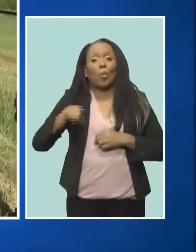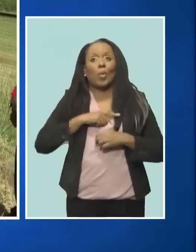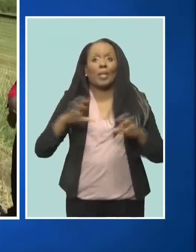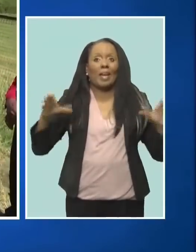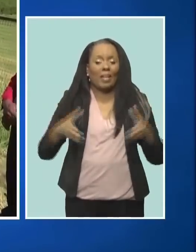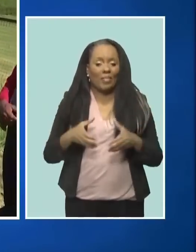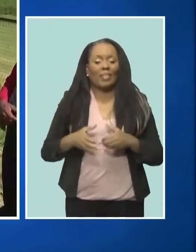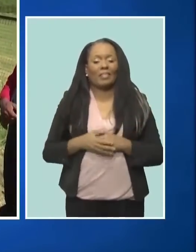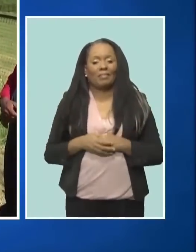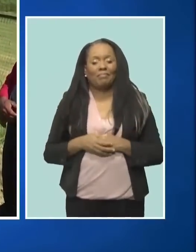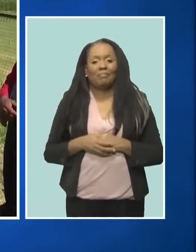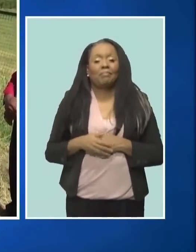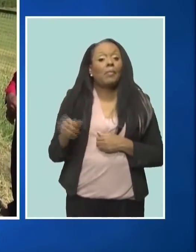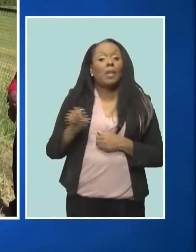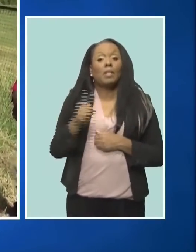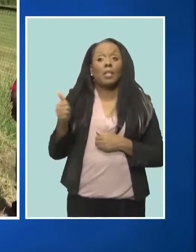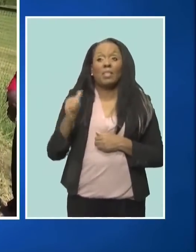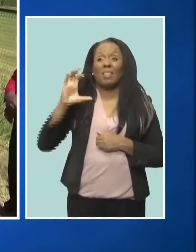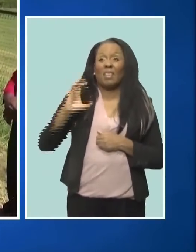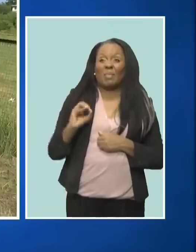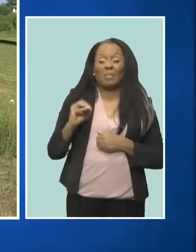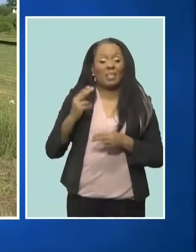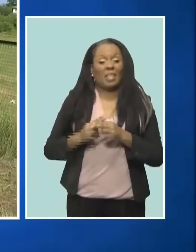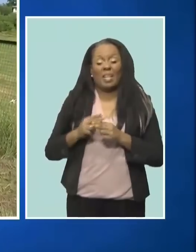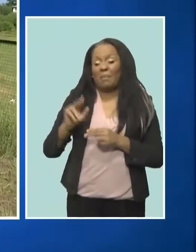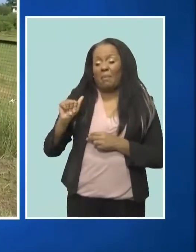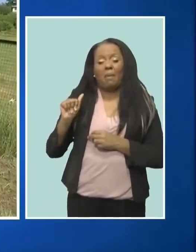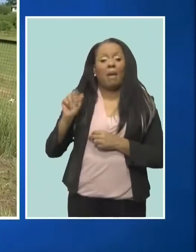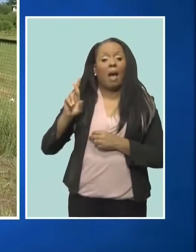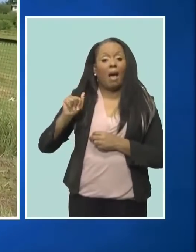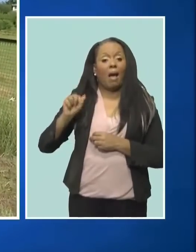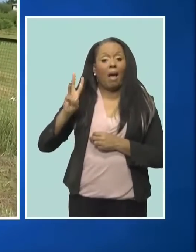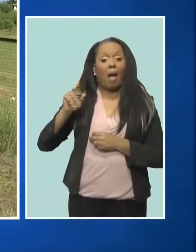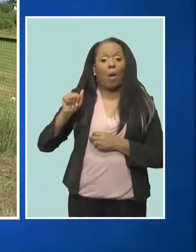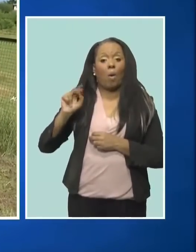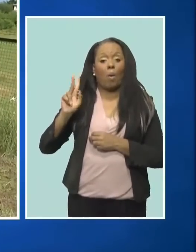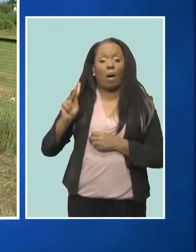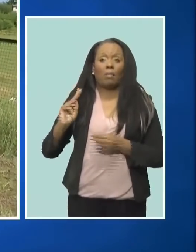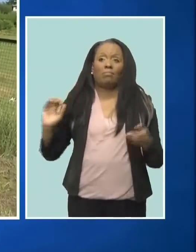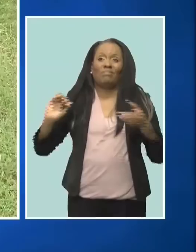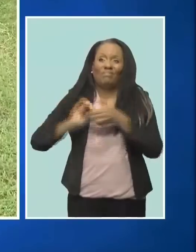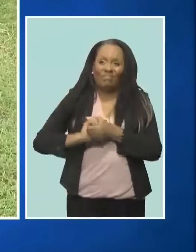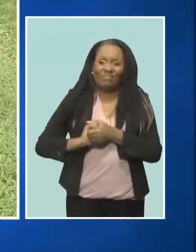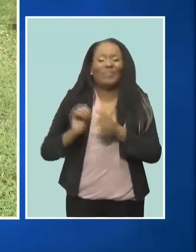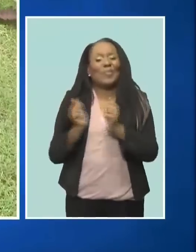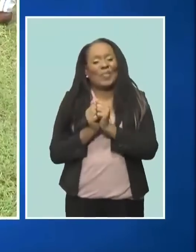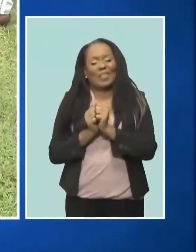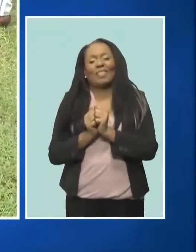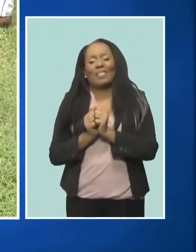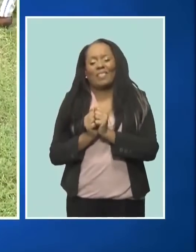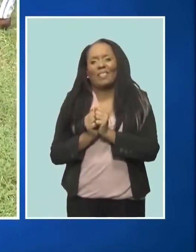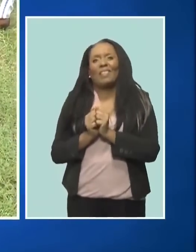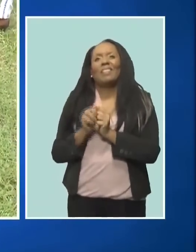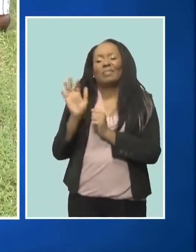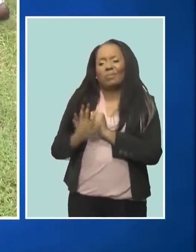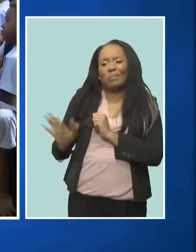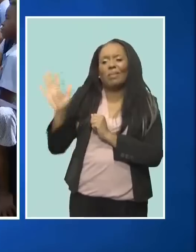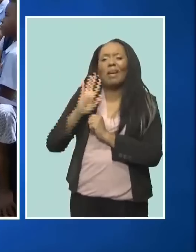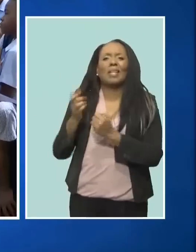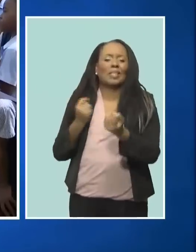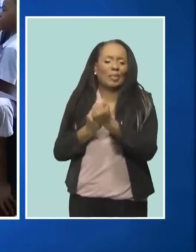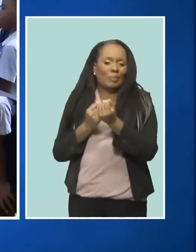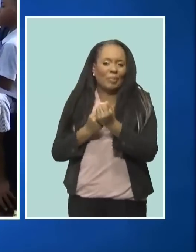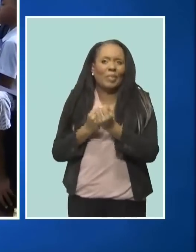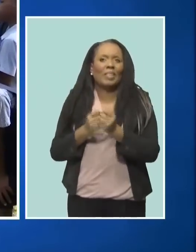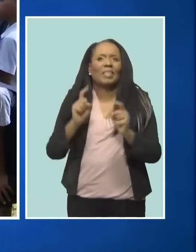Cement Company is one of the St. Lucie-based businesses partnering with the St. Lucie Organizing Committee, sponsoring